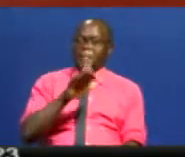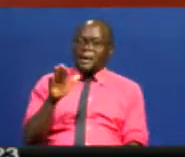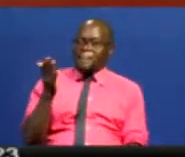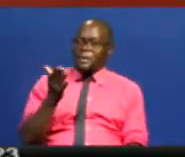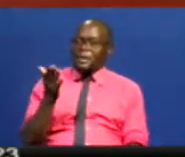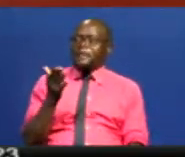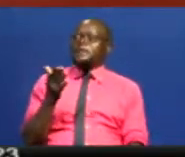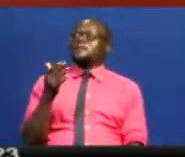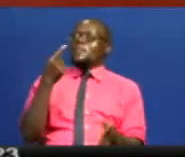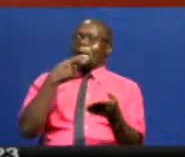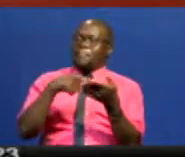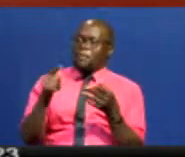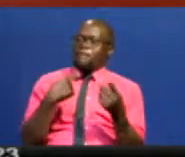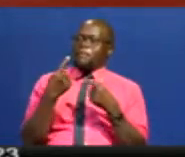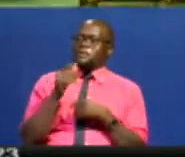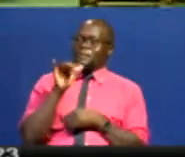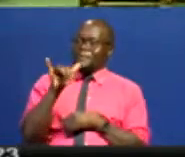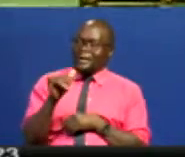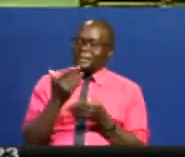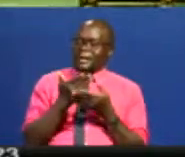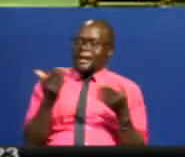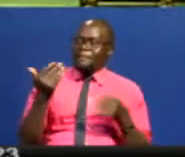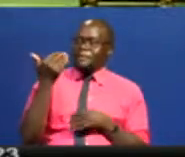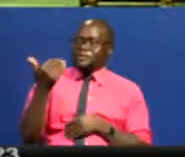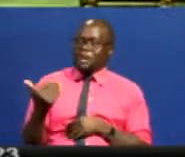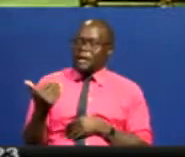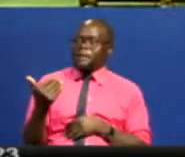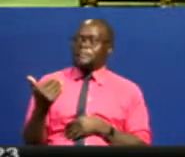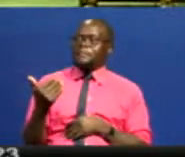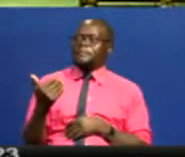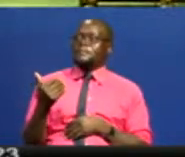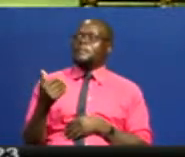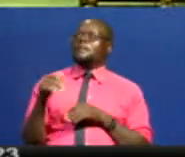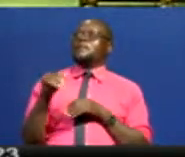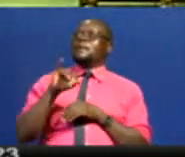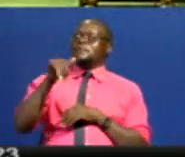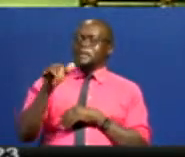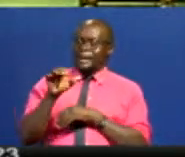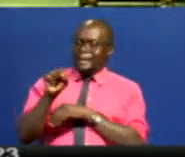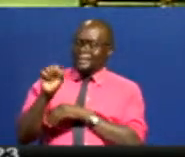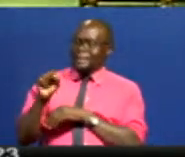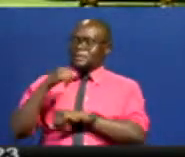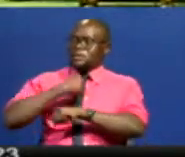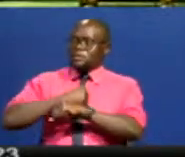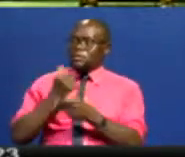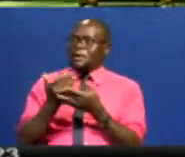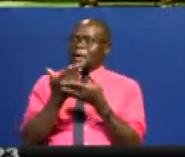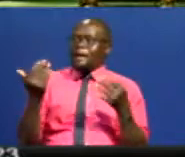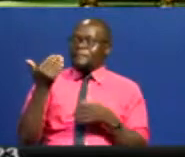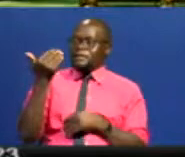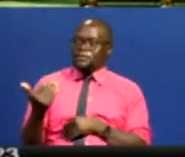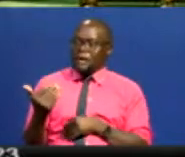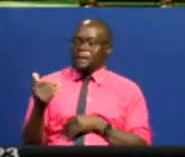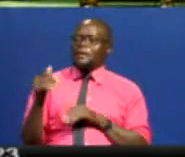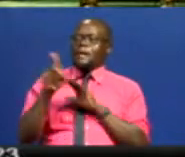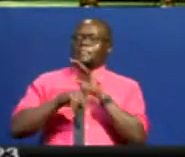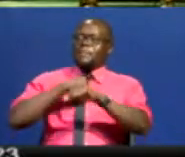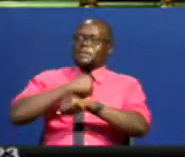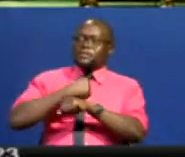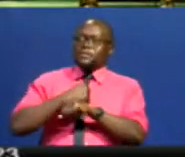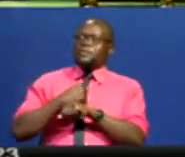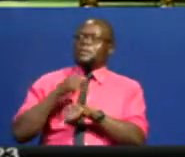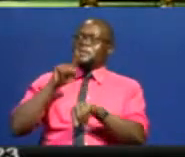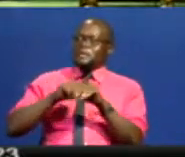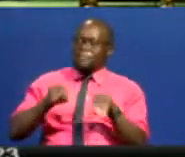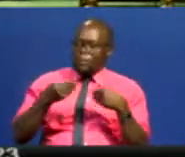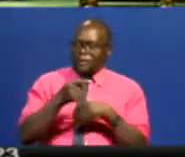whereby we pass a motion that every child in junior secondary school, every child in primary school, as we